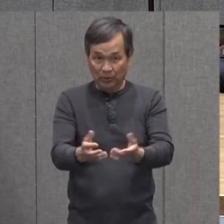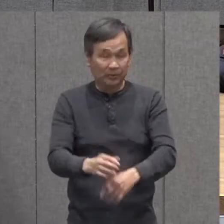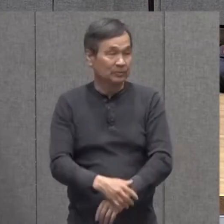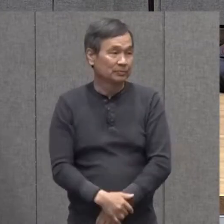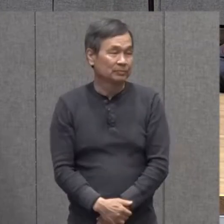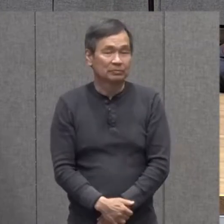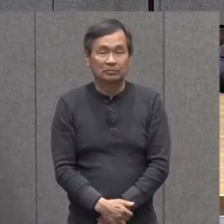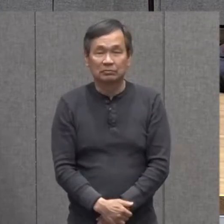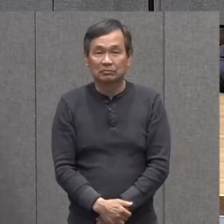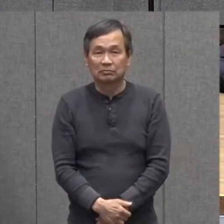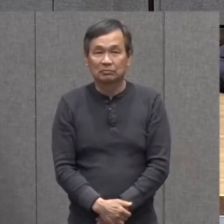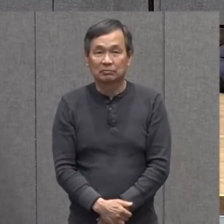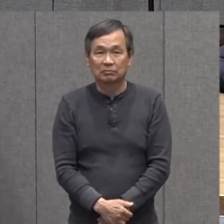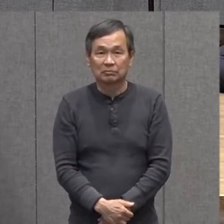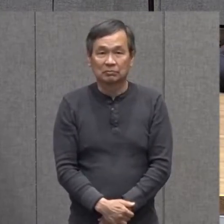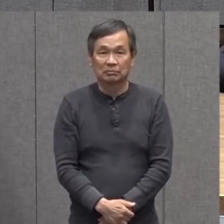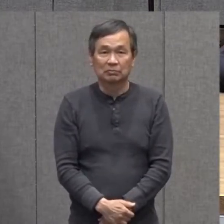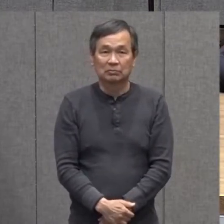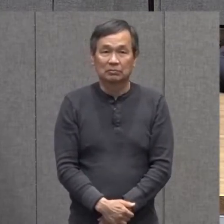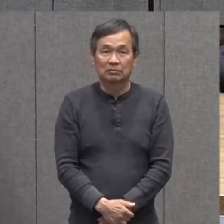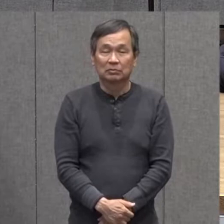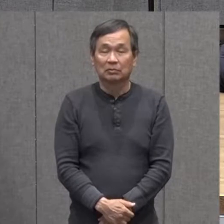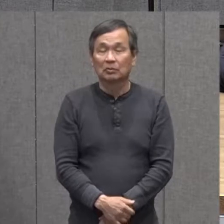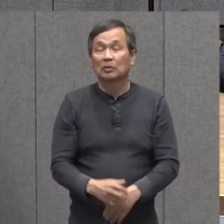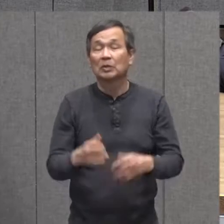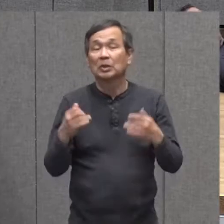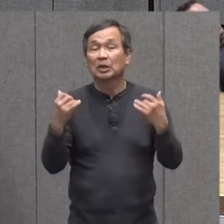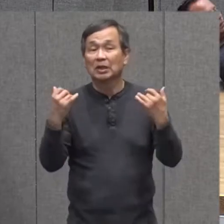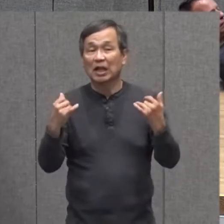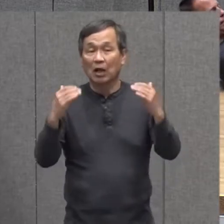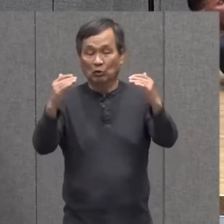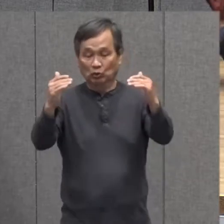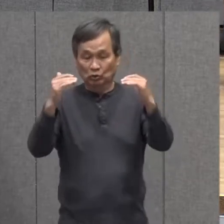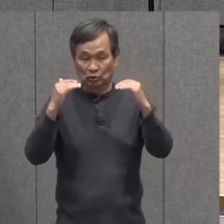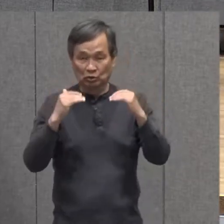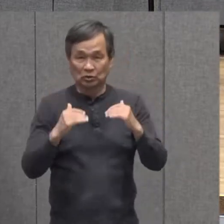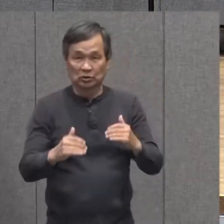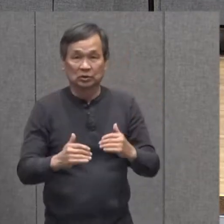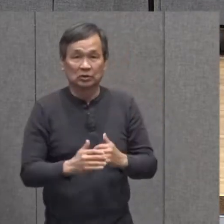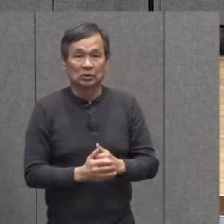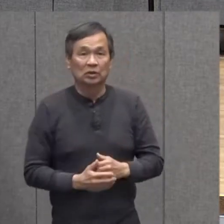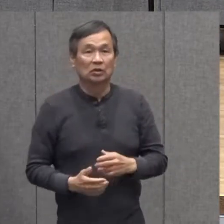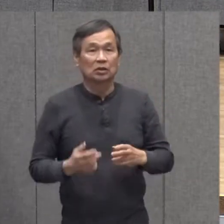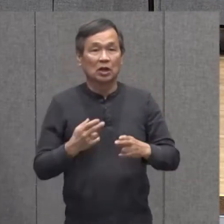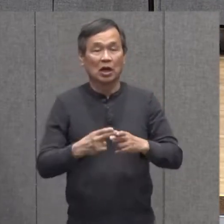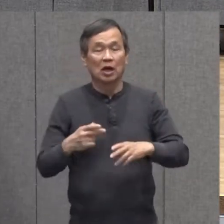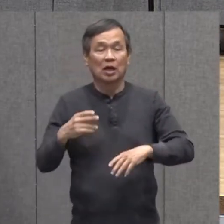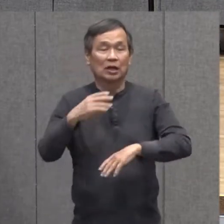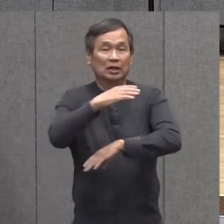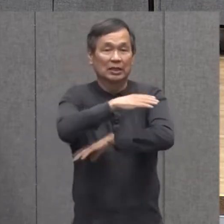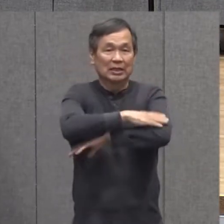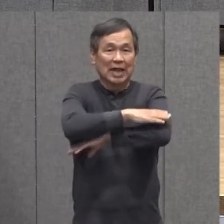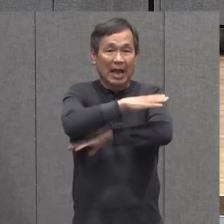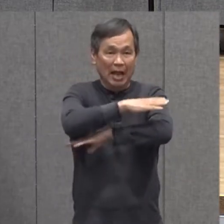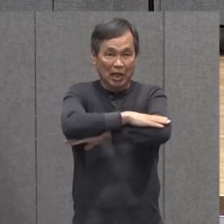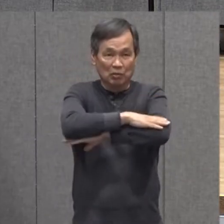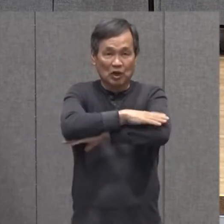Good job, you guys. Bien hecho. Now we're gonna come up to a tabletop position. So you're